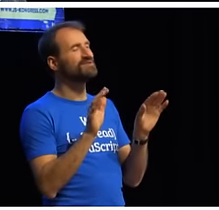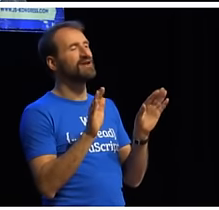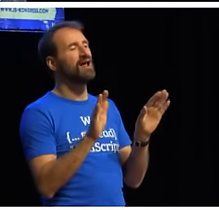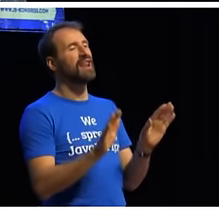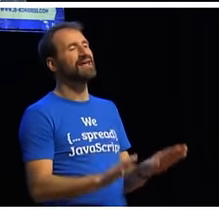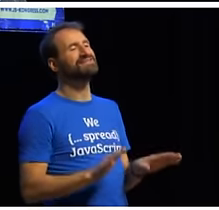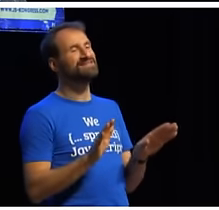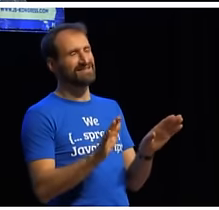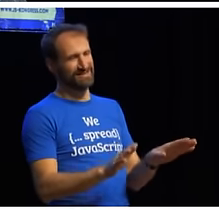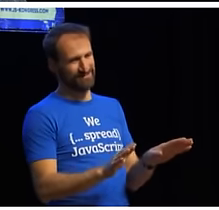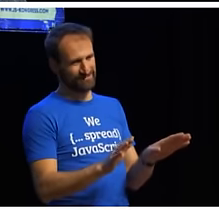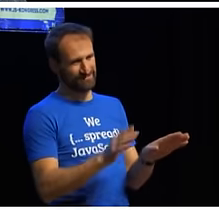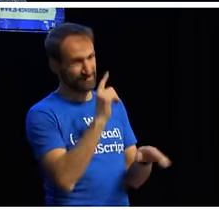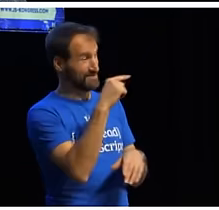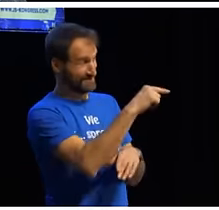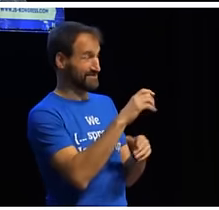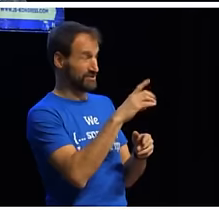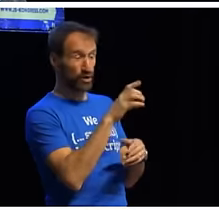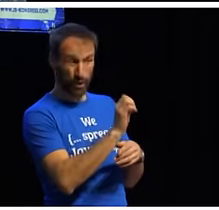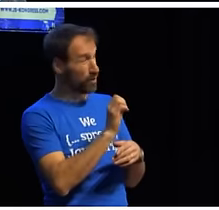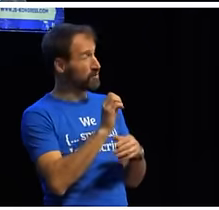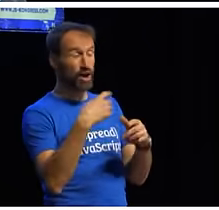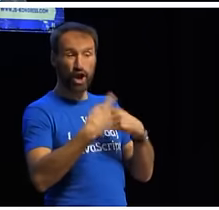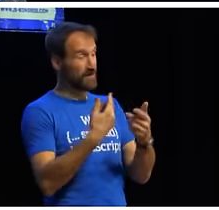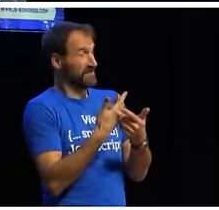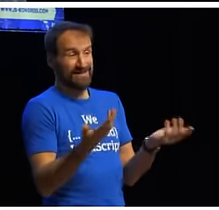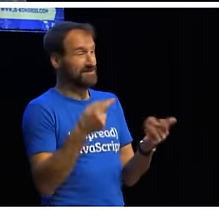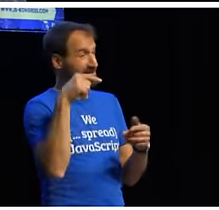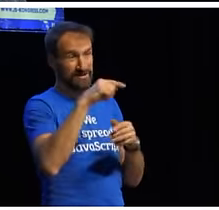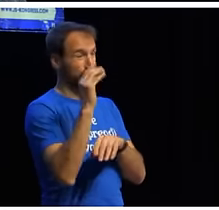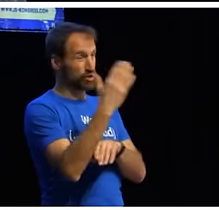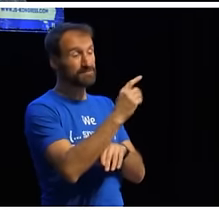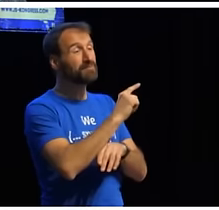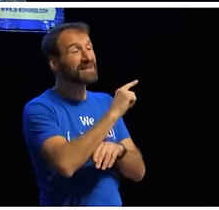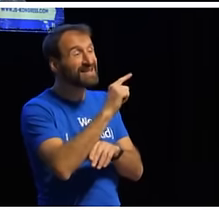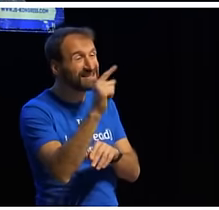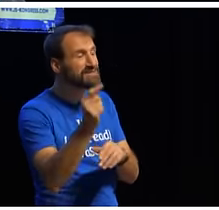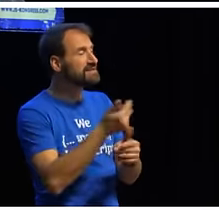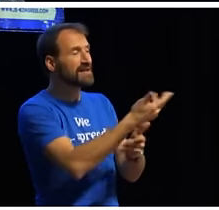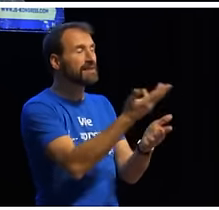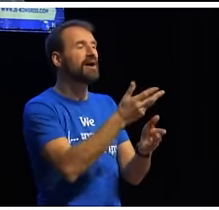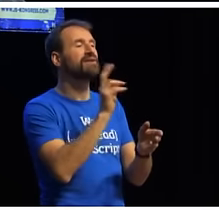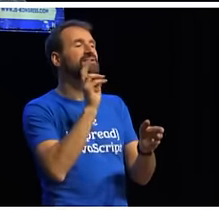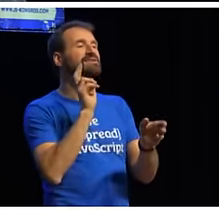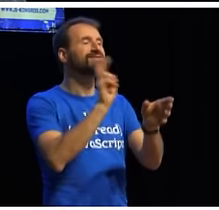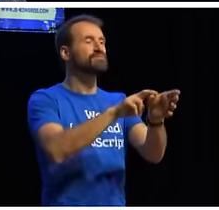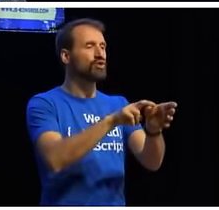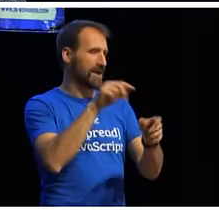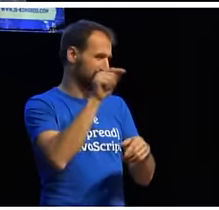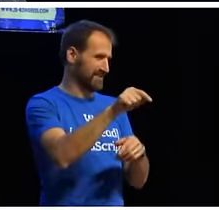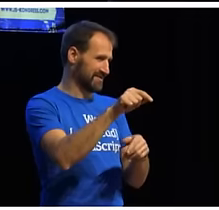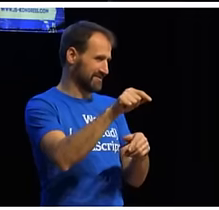not run in the browser as long as someone subscribed to it. So observables don't